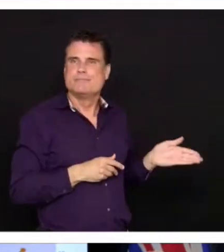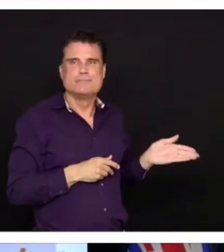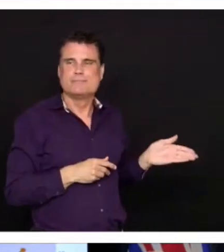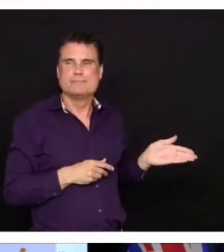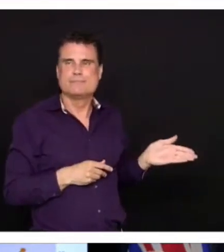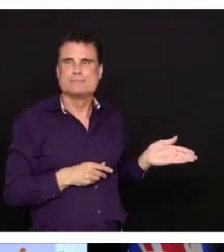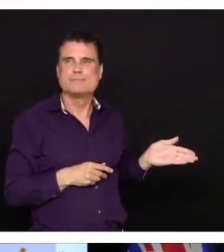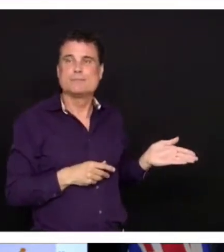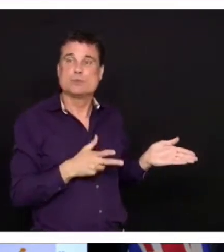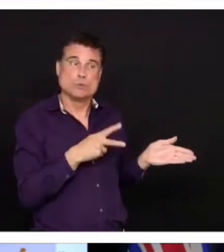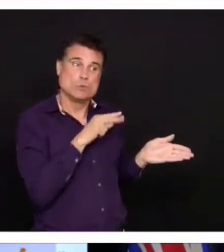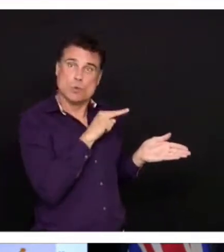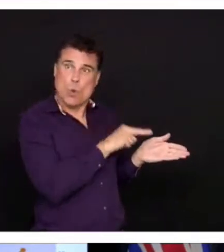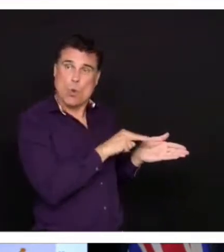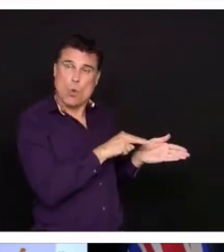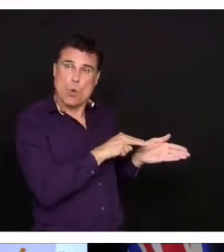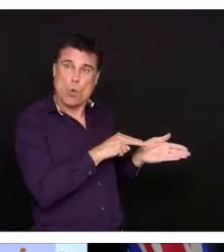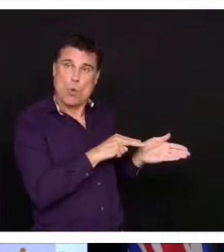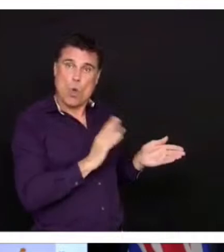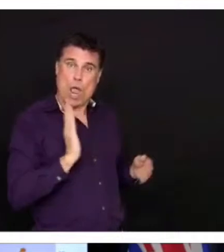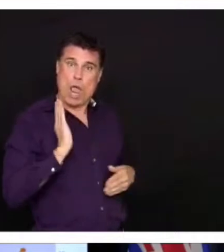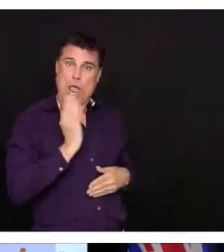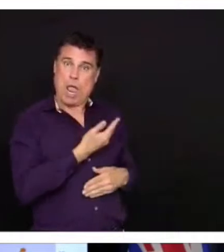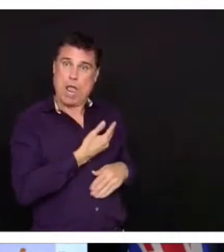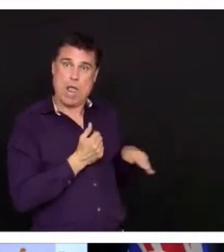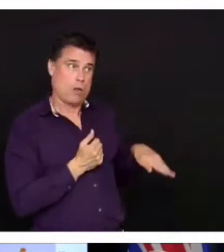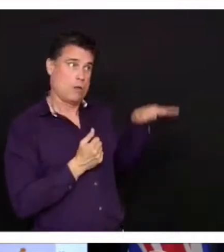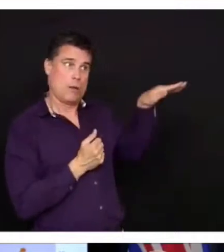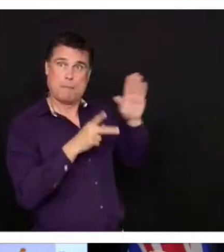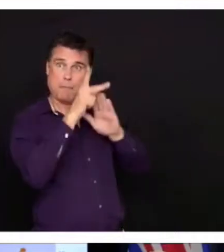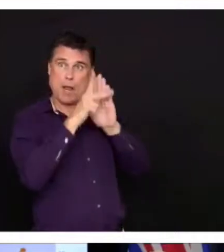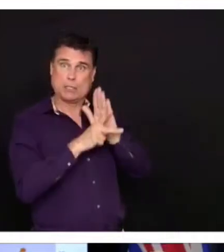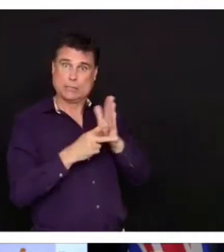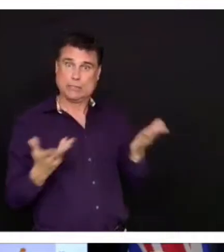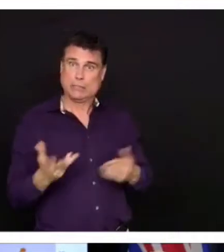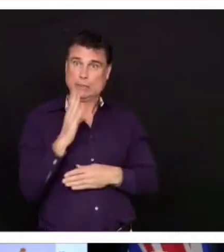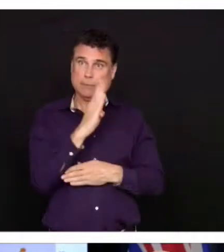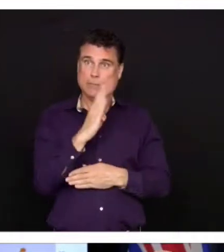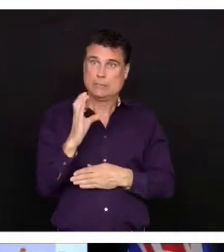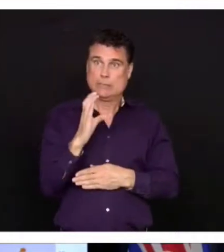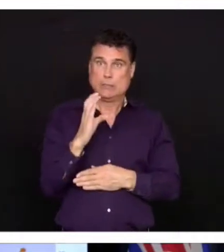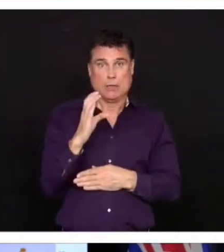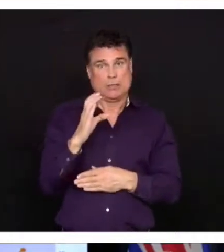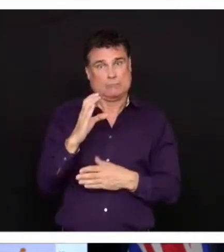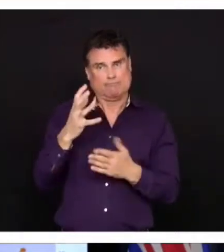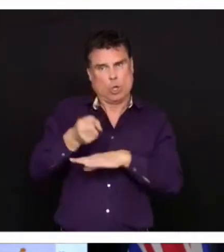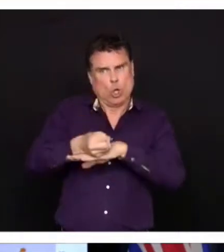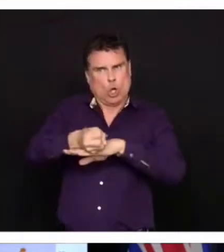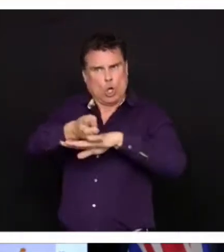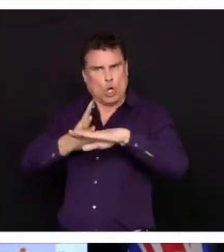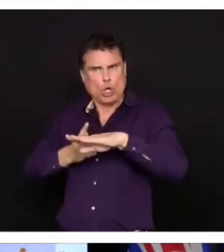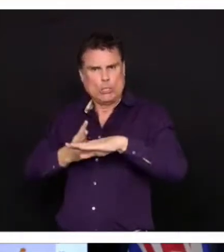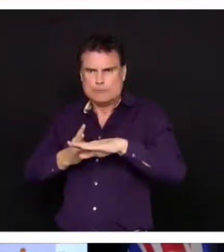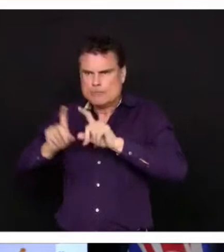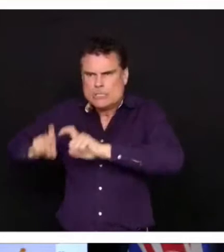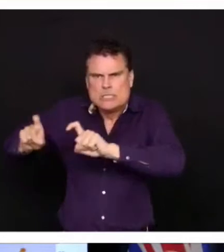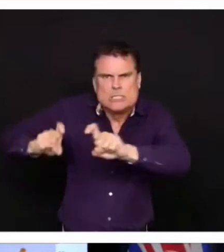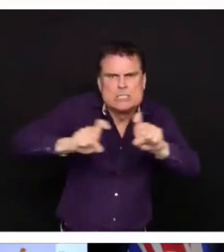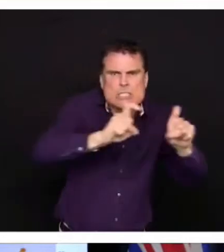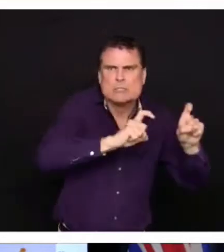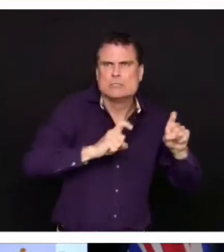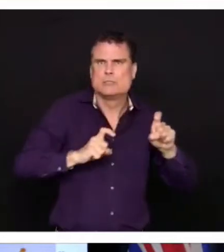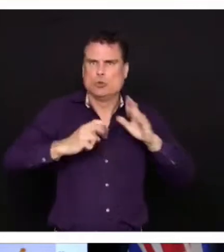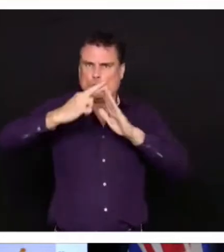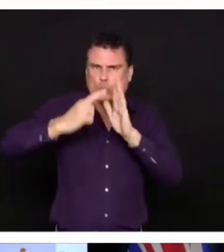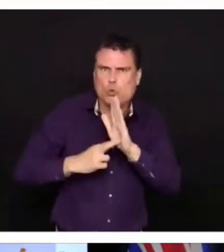better understand where transmissions were happening. So we did have a good sense of where we were at the time when we started to see